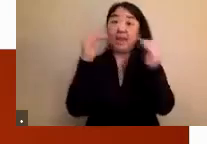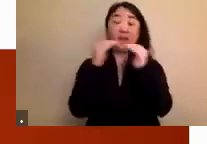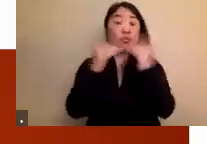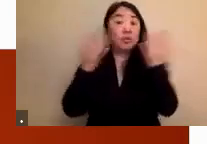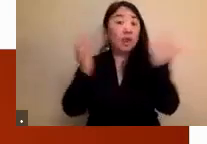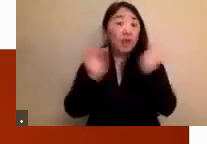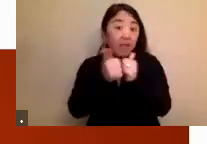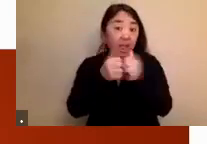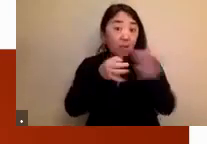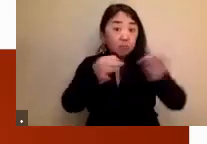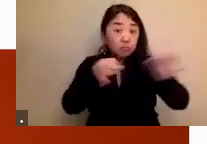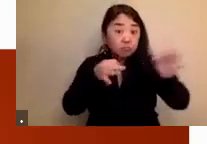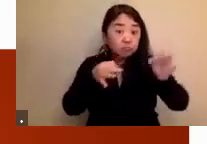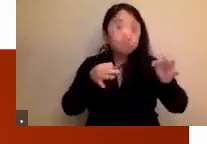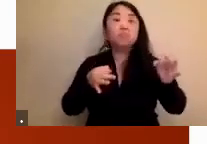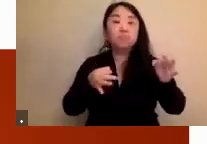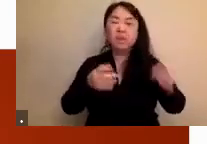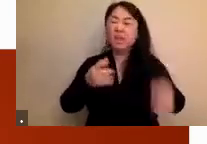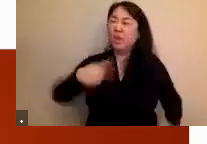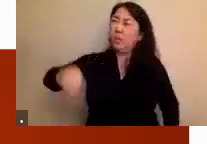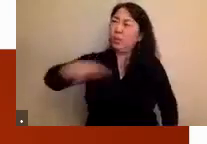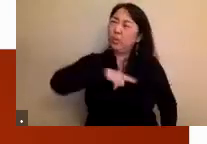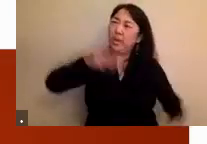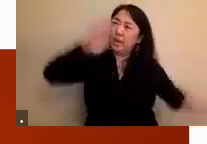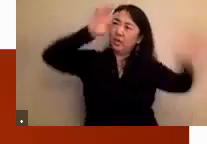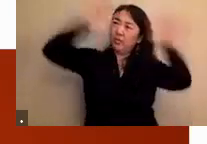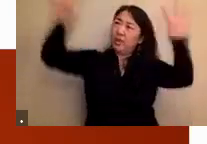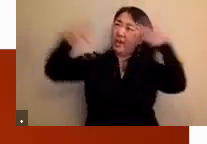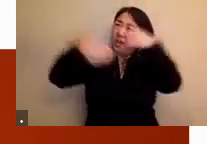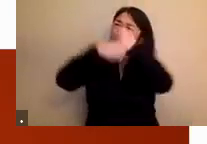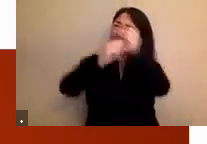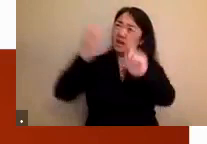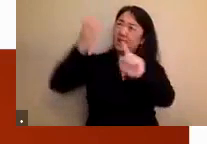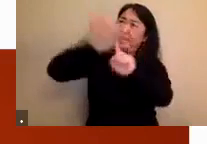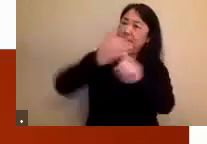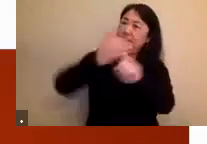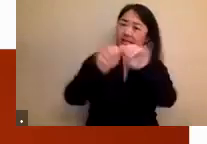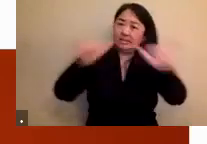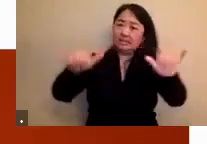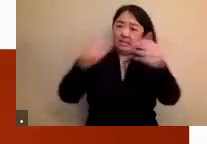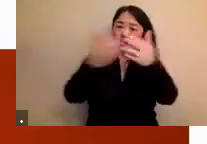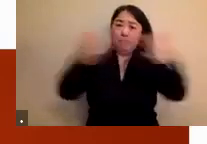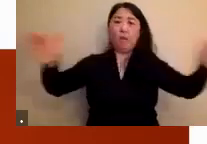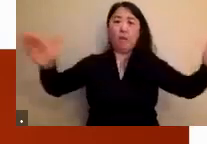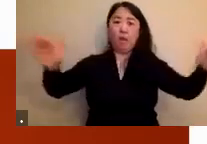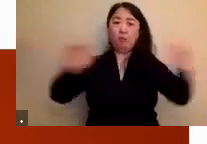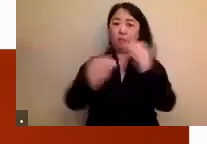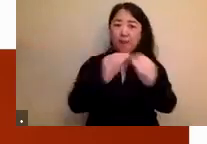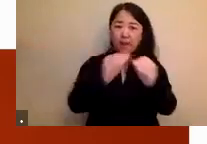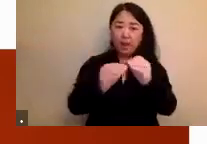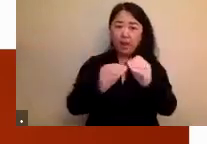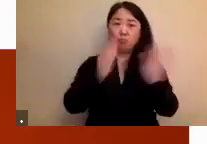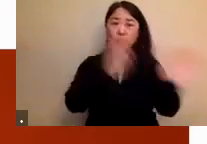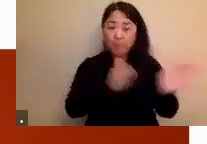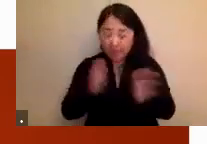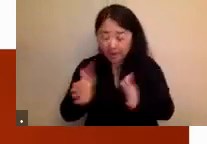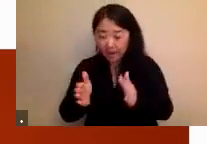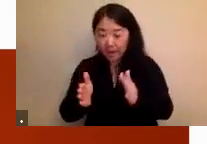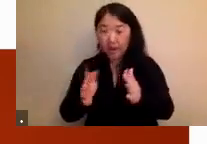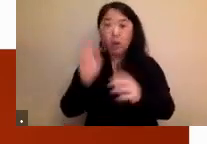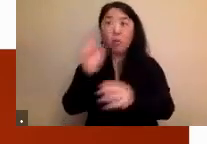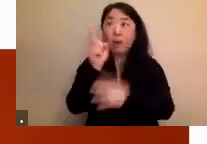as how do we create systems, prepare systems, repair systems where there's an